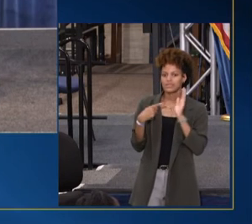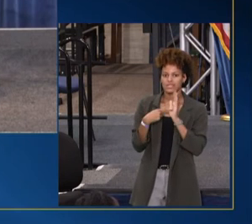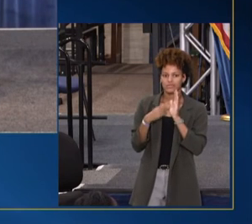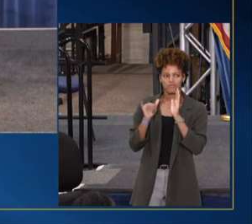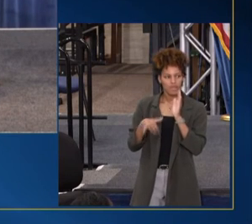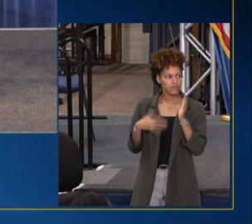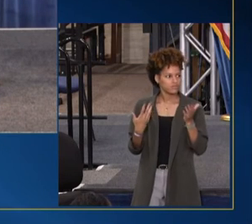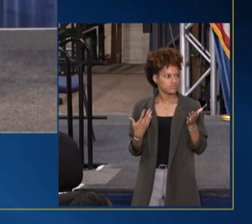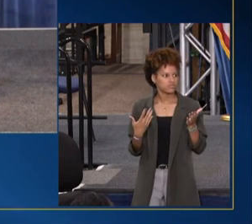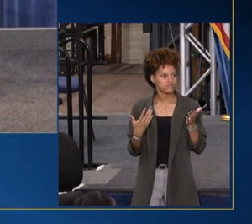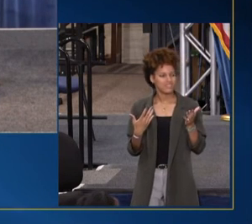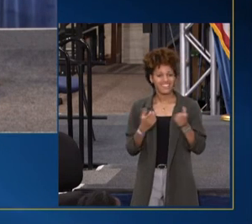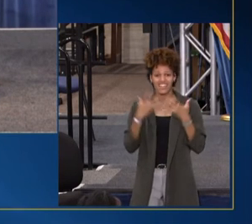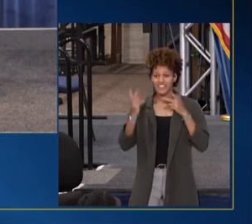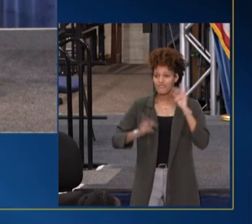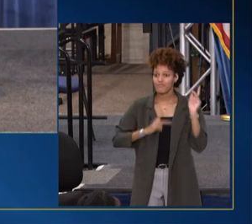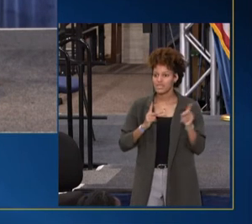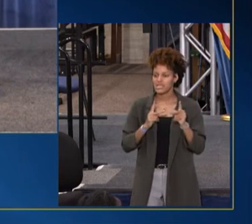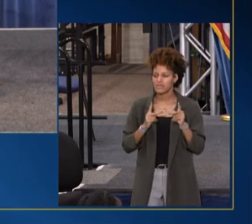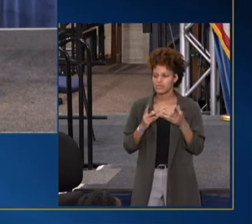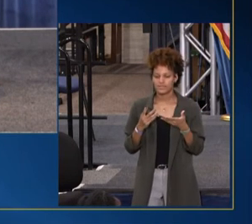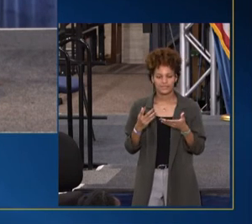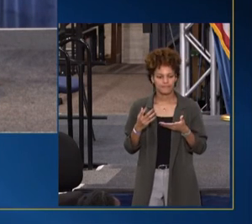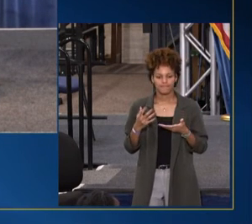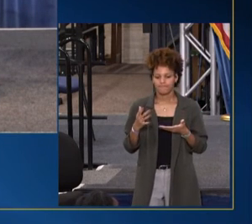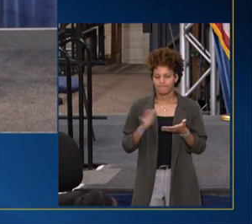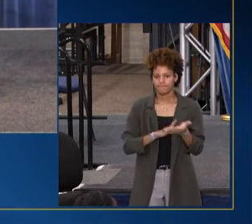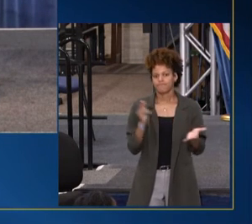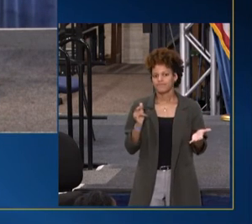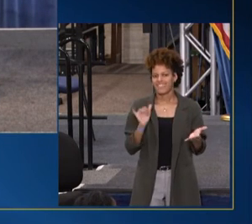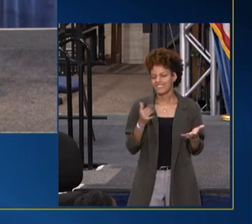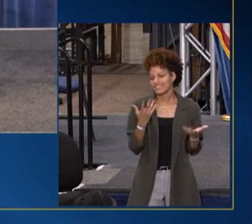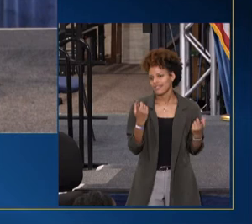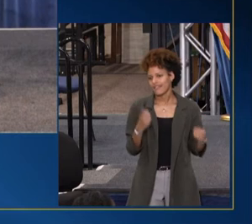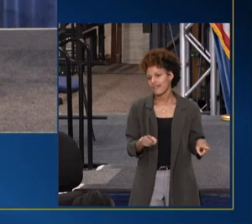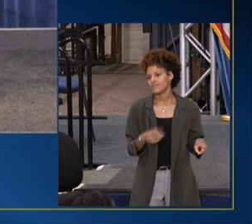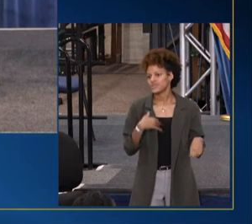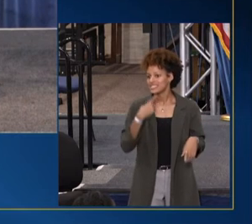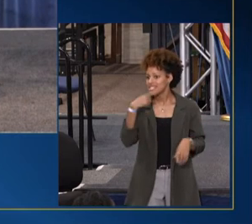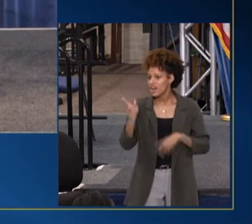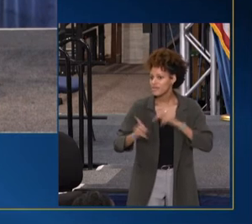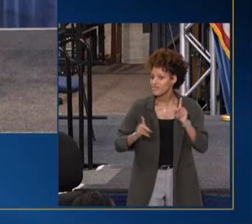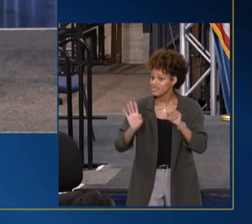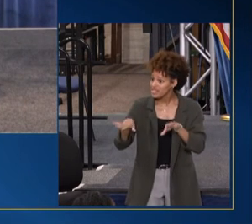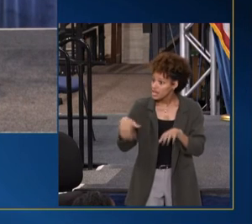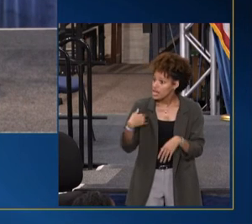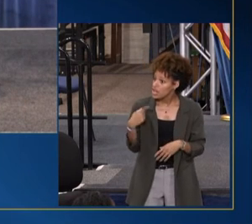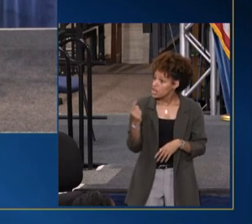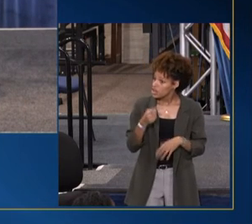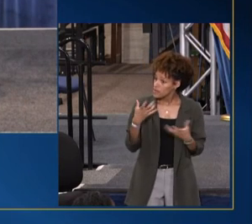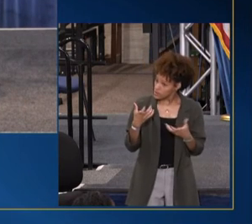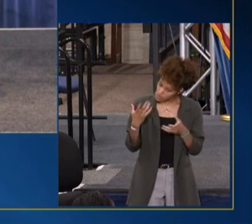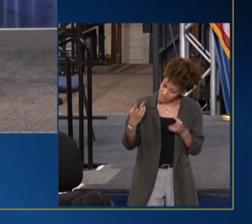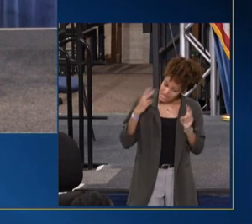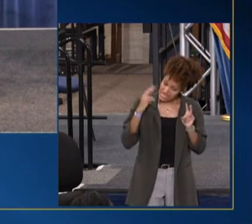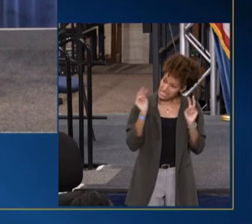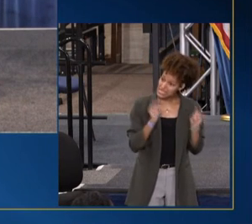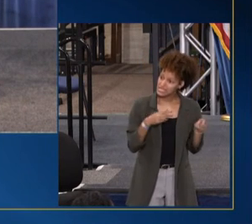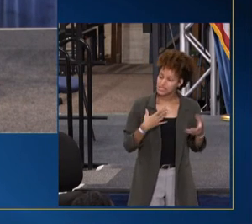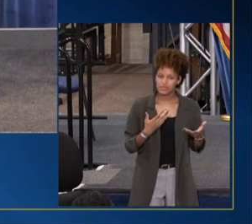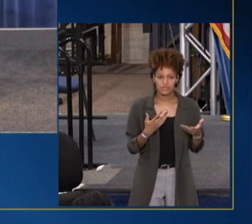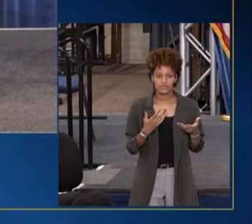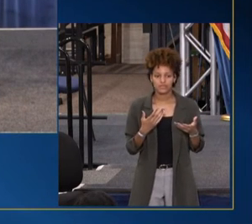that a lot of folks are able to take for granted, and that is by design. You know, we tell folks, hey, look, this is what we want you to see. You know,